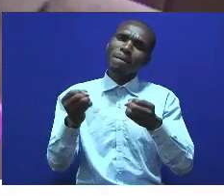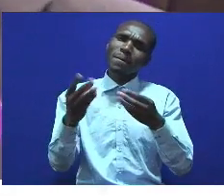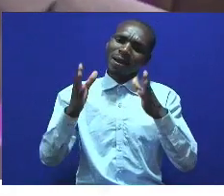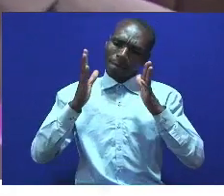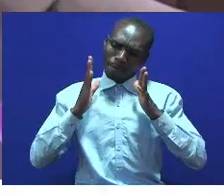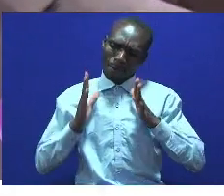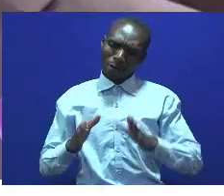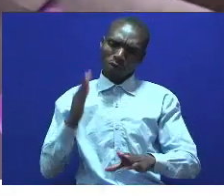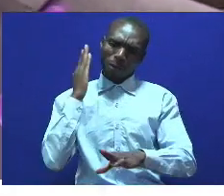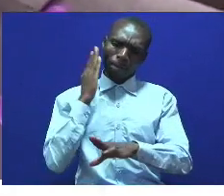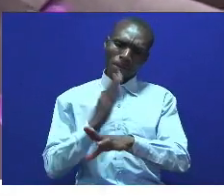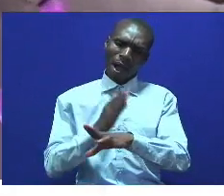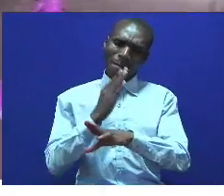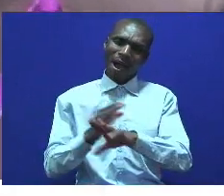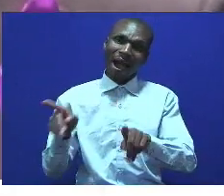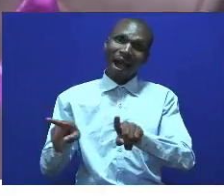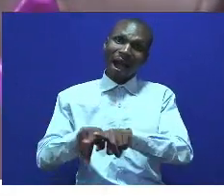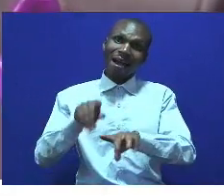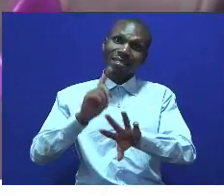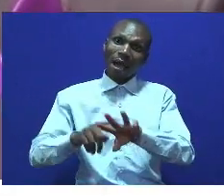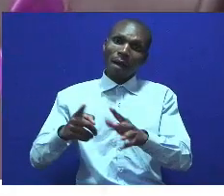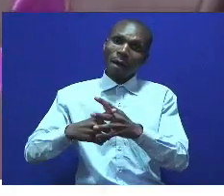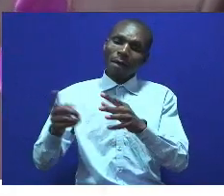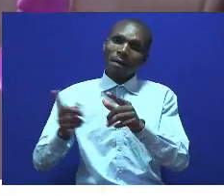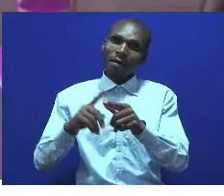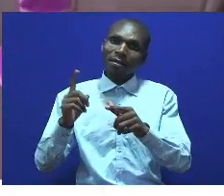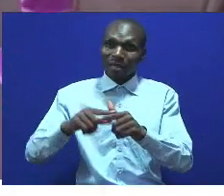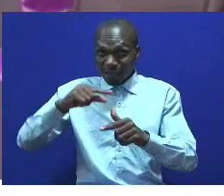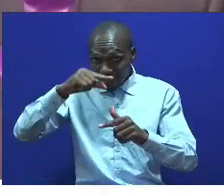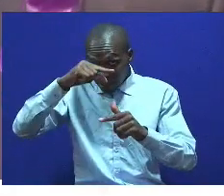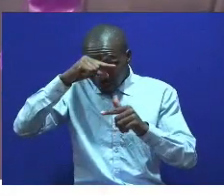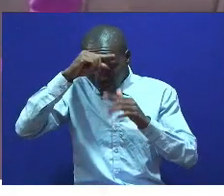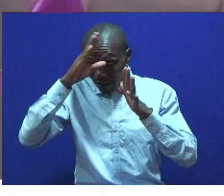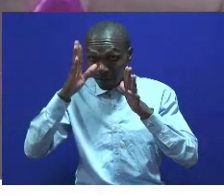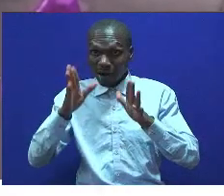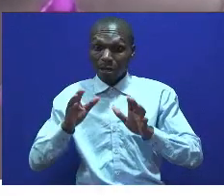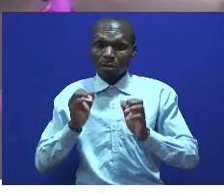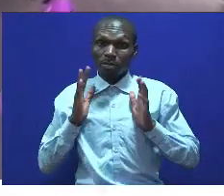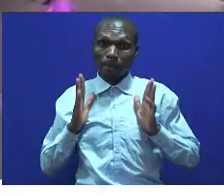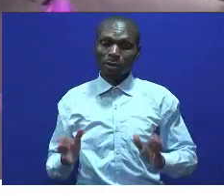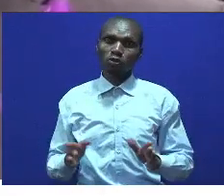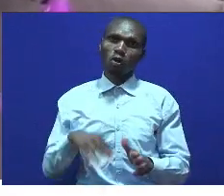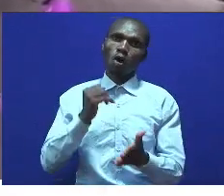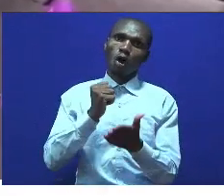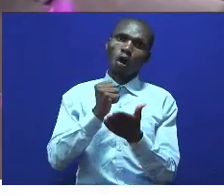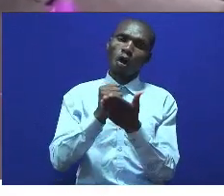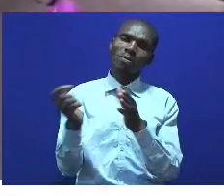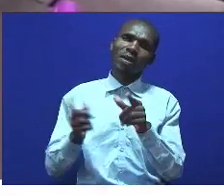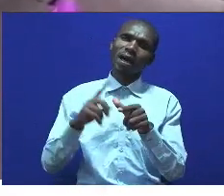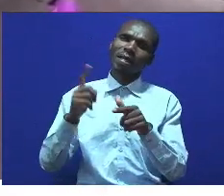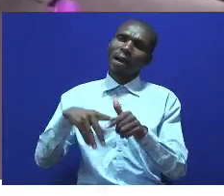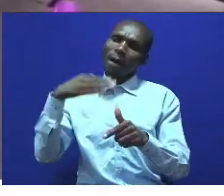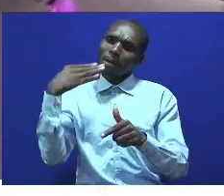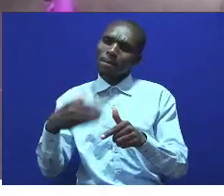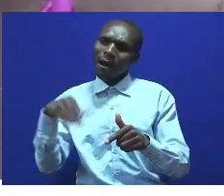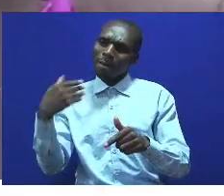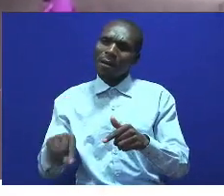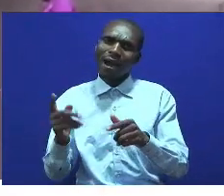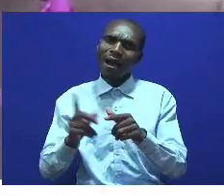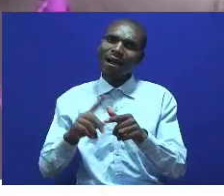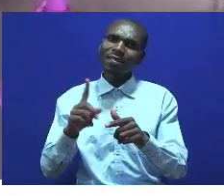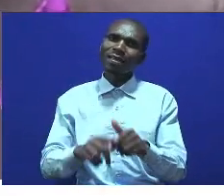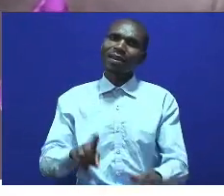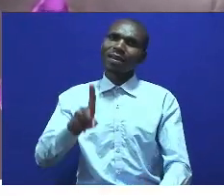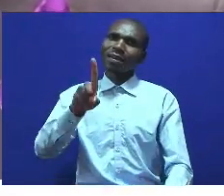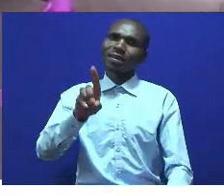the resulting stampede. Some, including the governor's security detail, suffered gunshot wounds, and the DCIO here has confirmed to me that